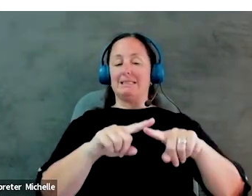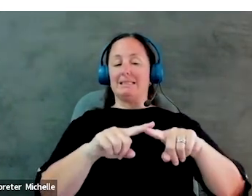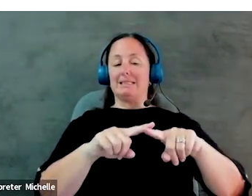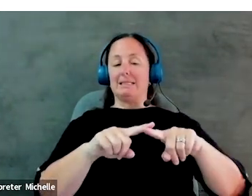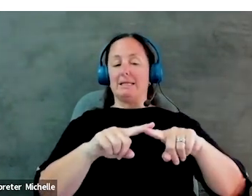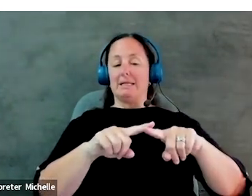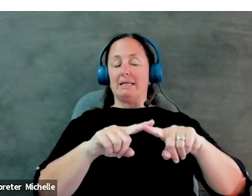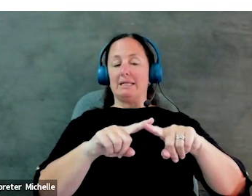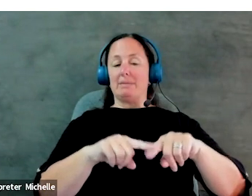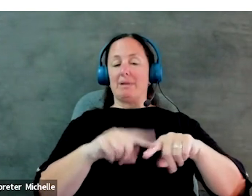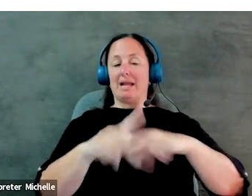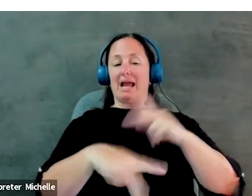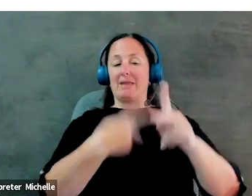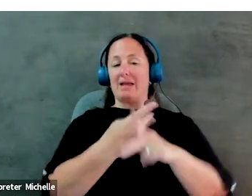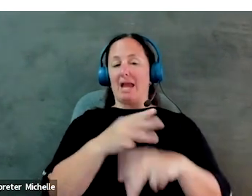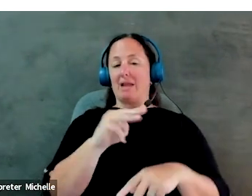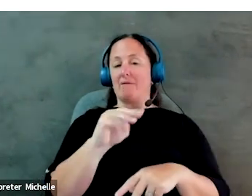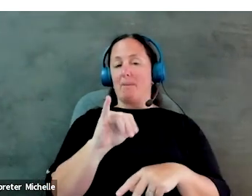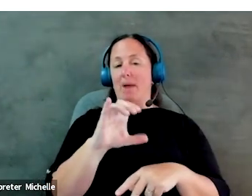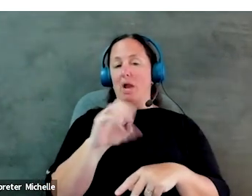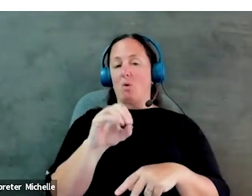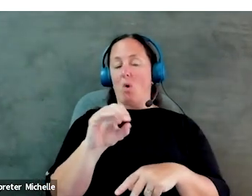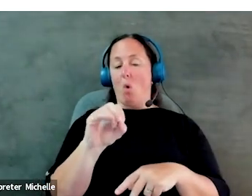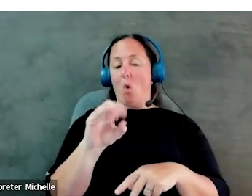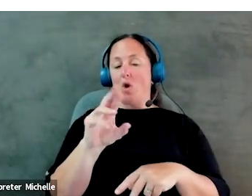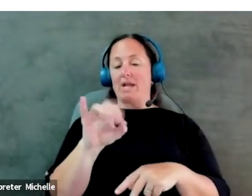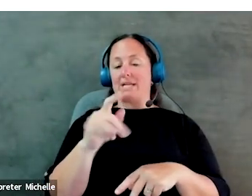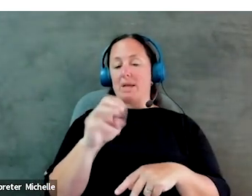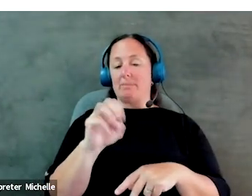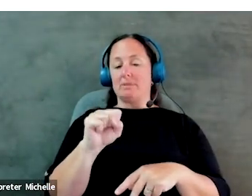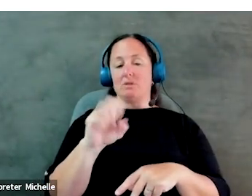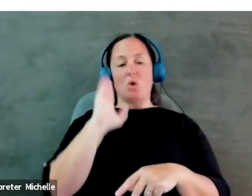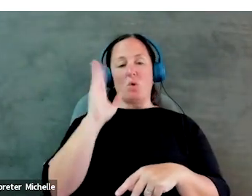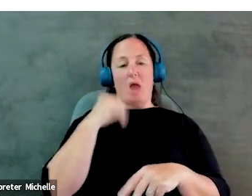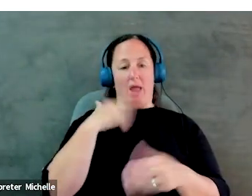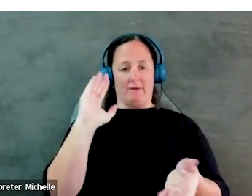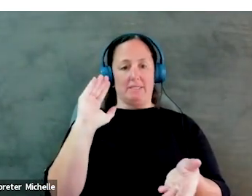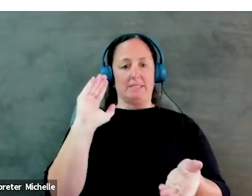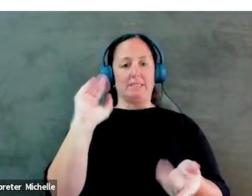on the type of microorganisms, we will have a significant decrease